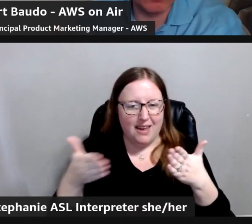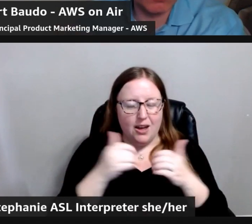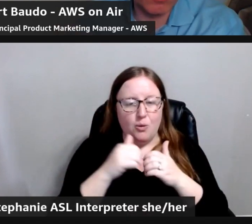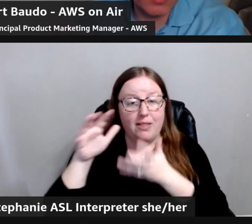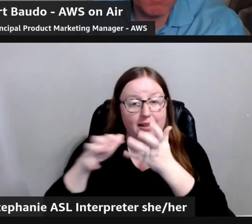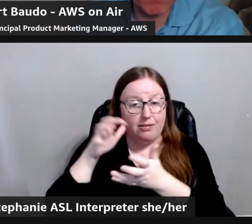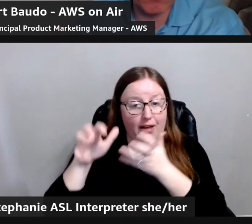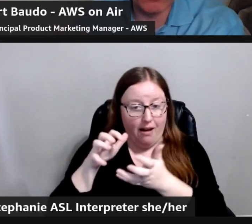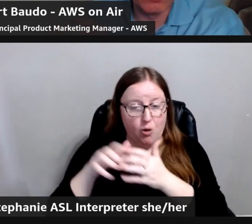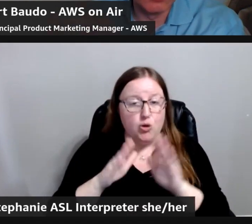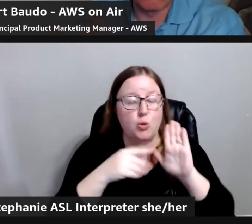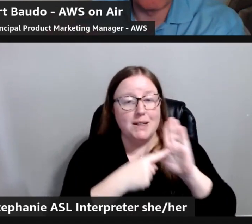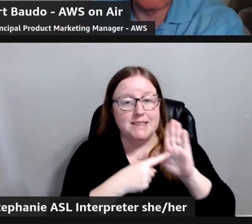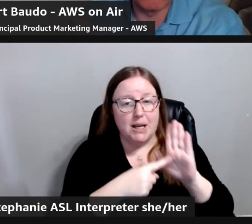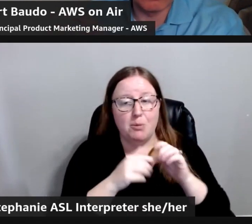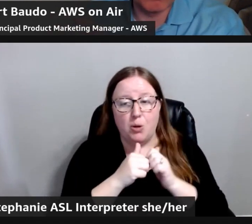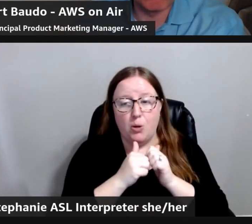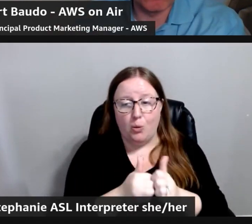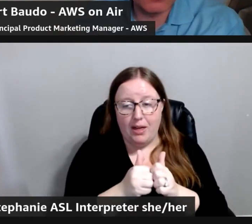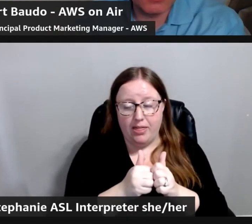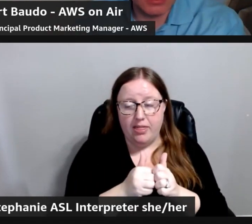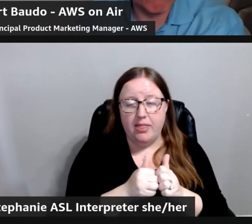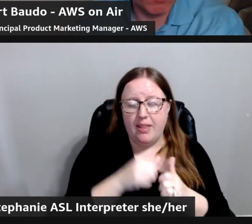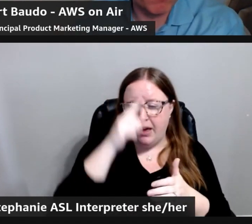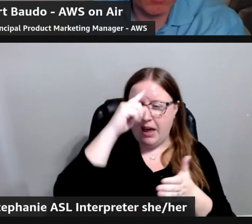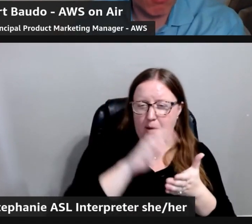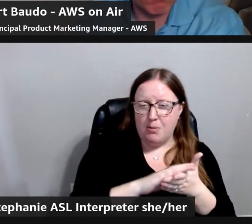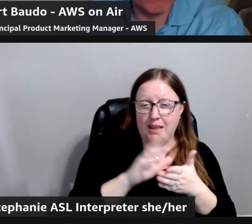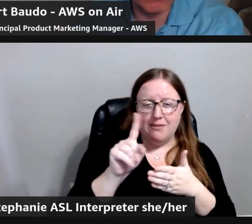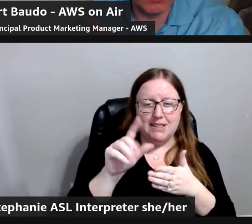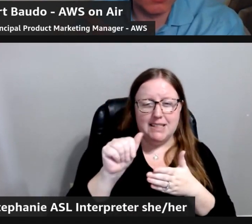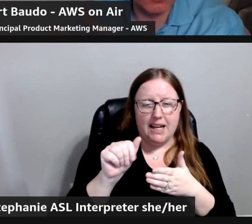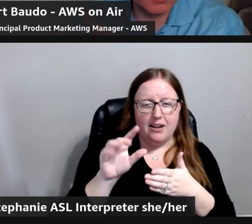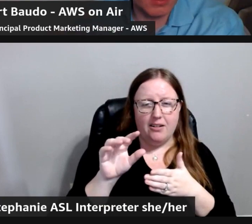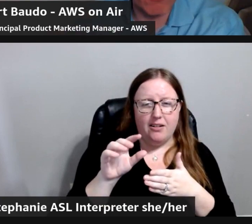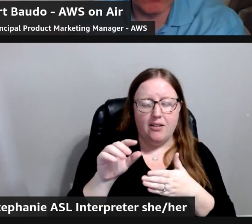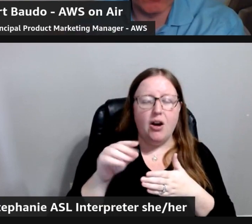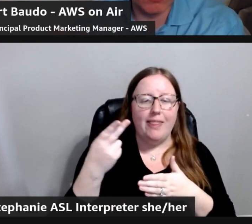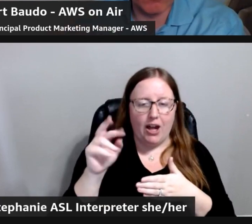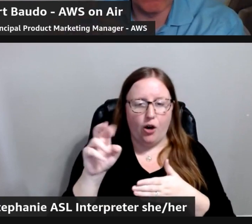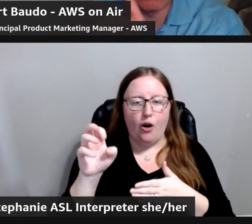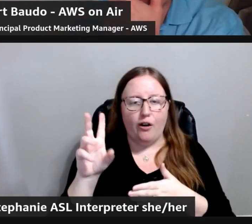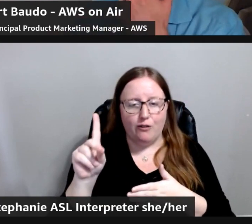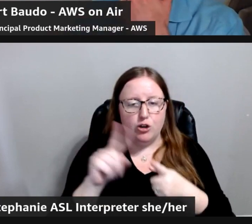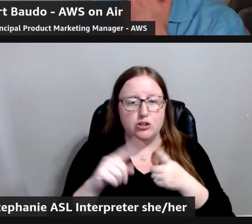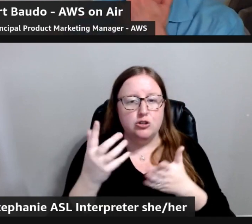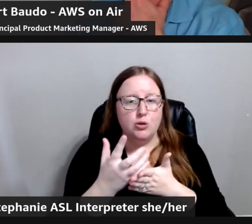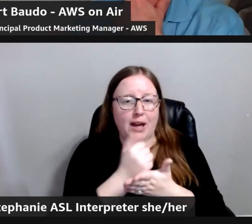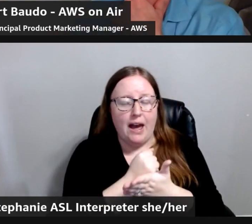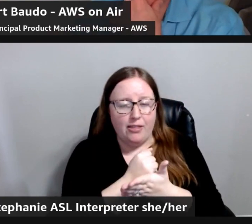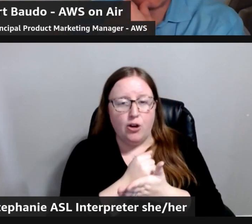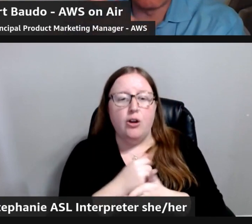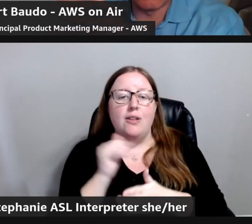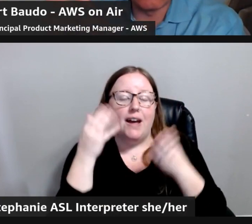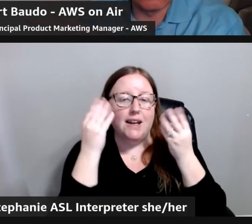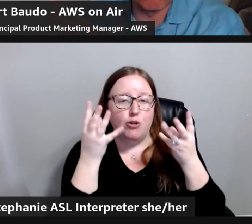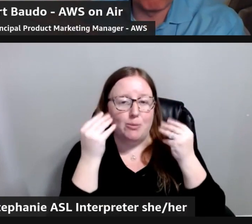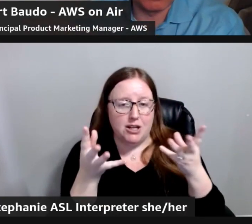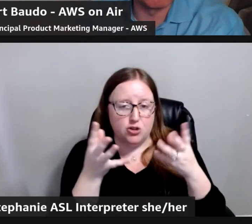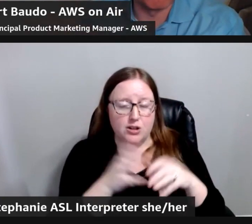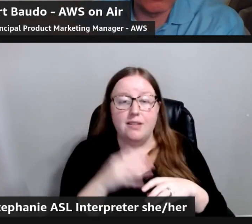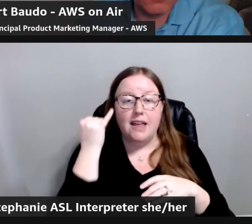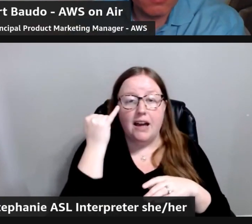think your example that we did with, I believe it was Dana-Farber and Harvard together, right? Doing this, the